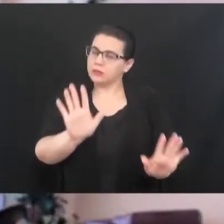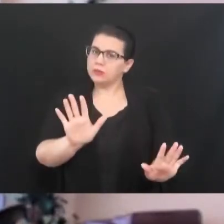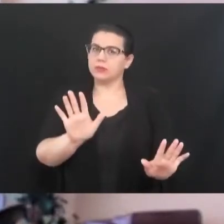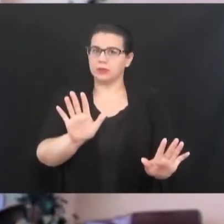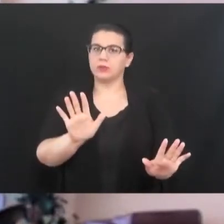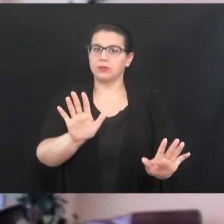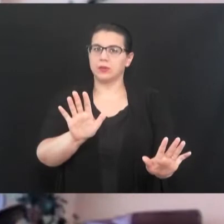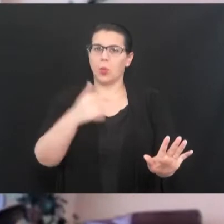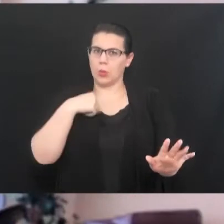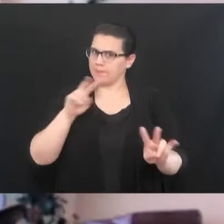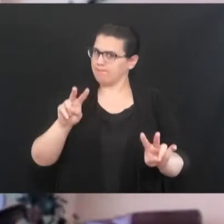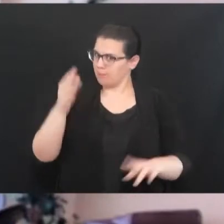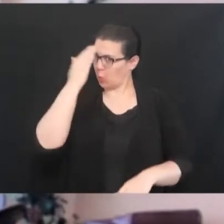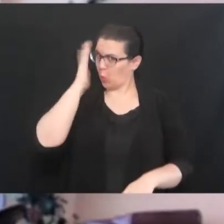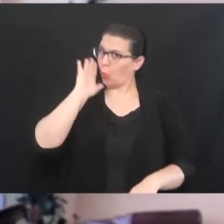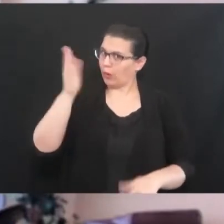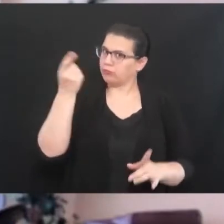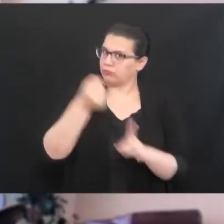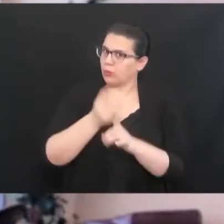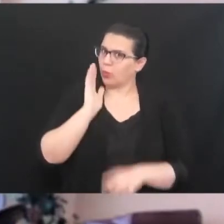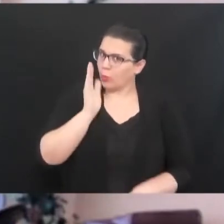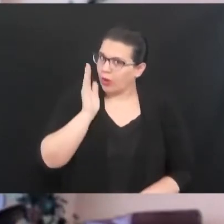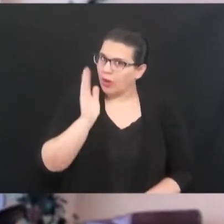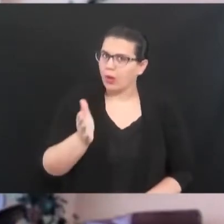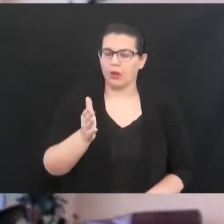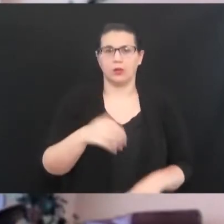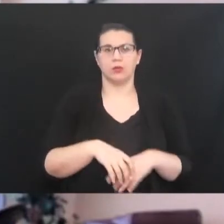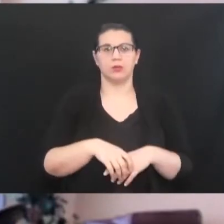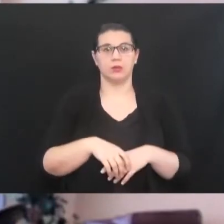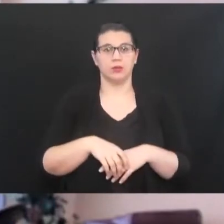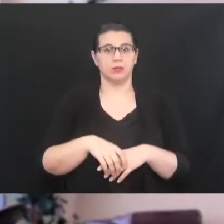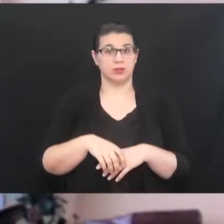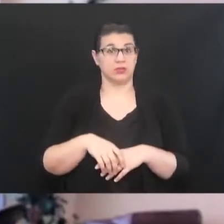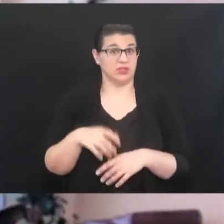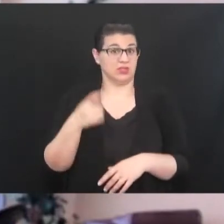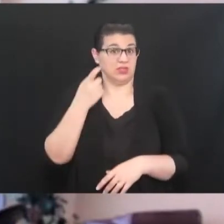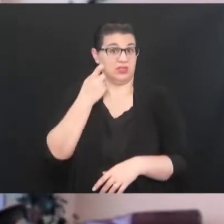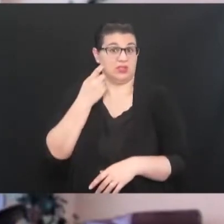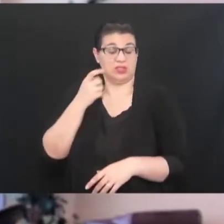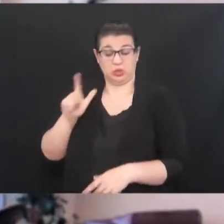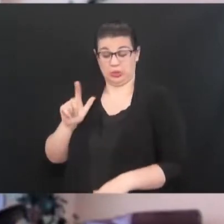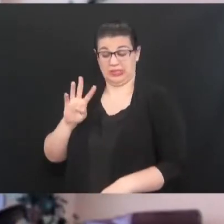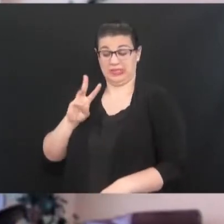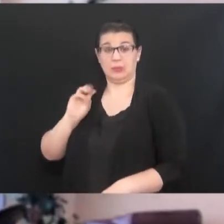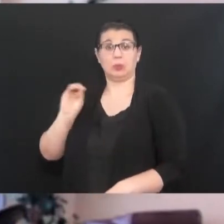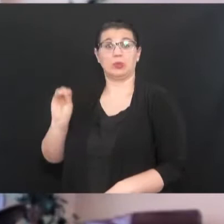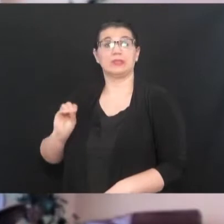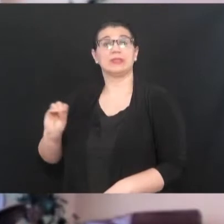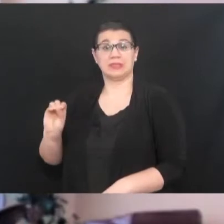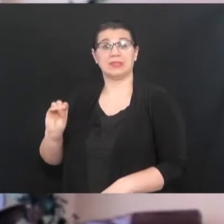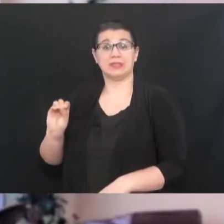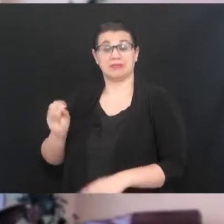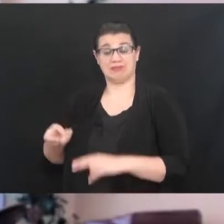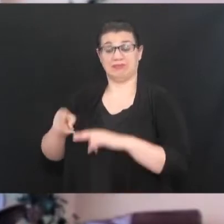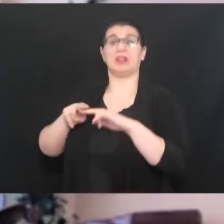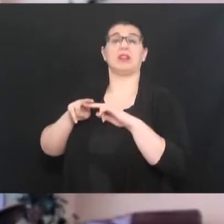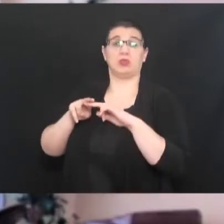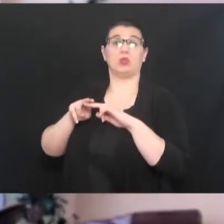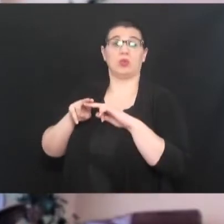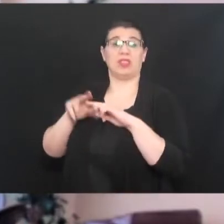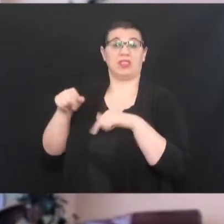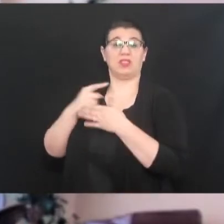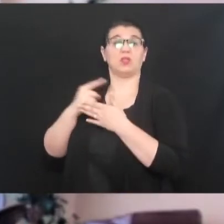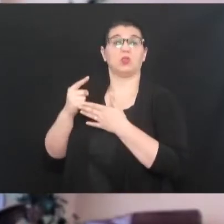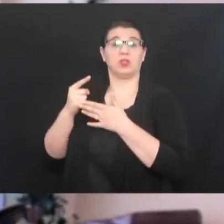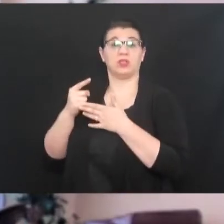of COVID-19. Again, we've seen a 26% increase in the new cases over the last week.